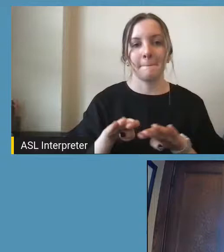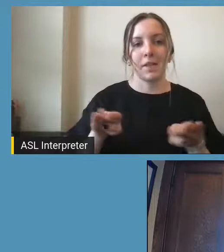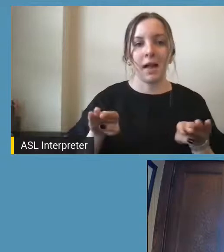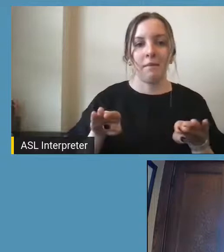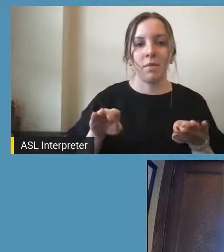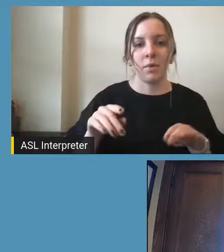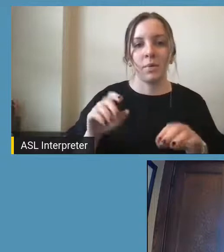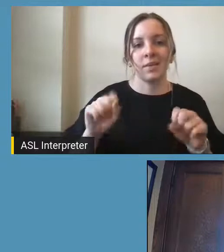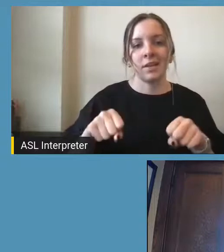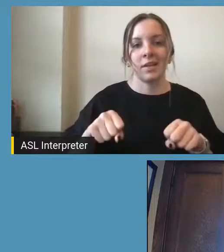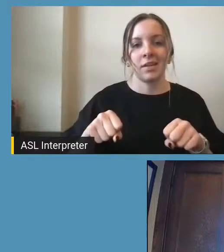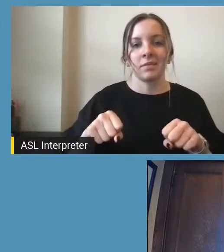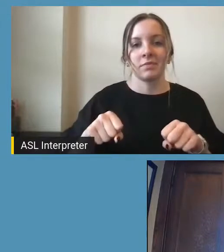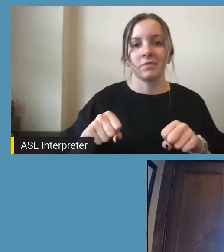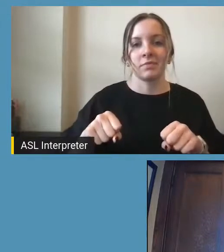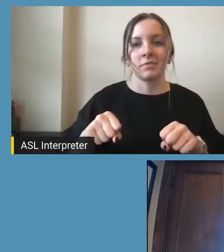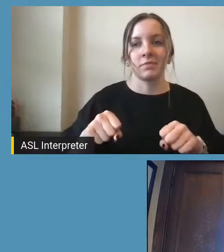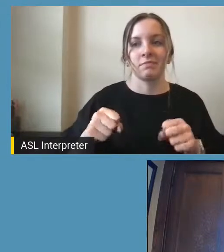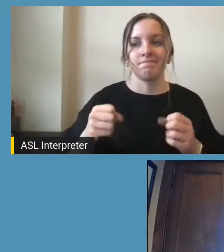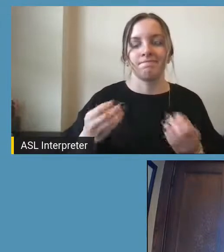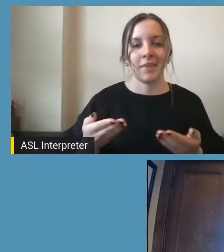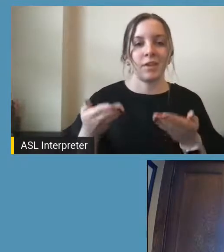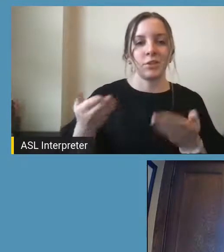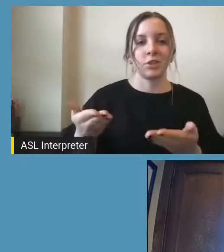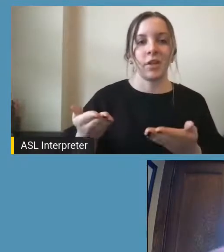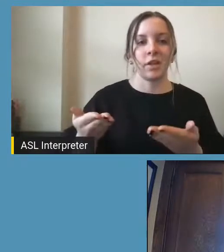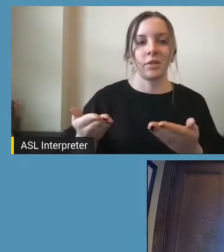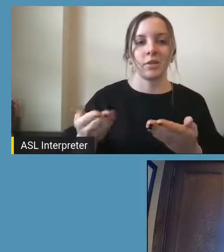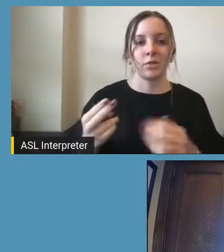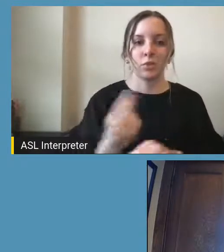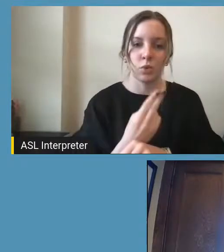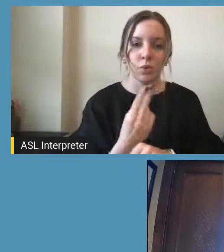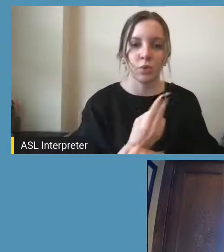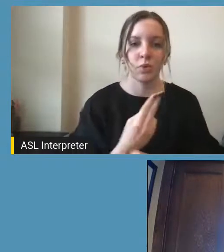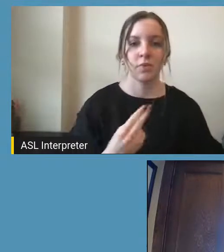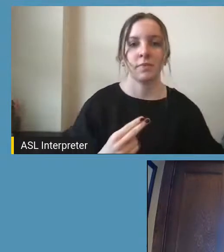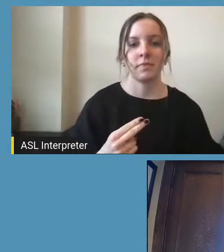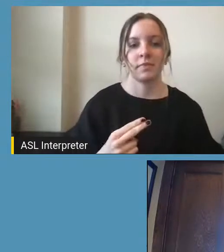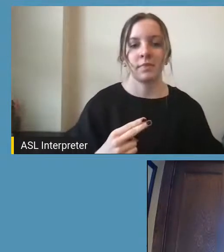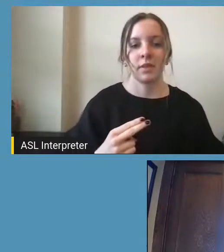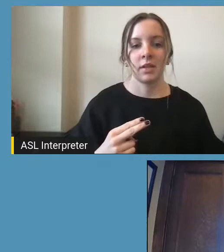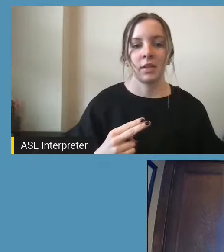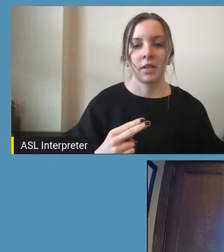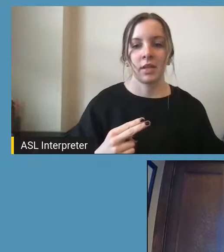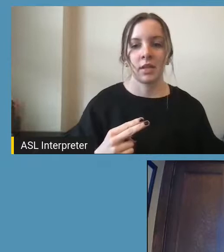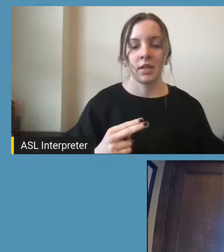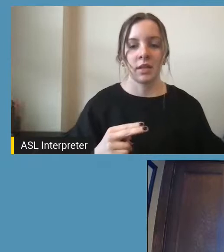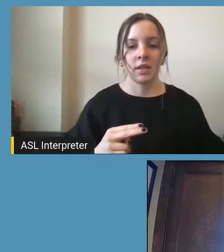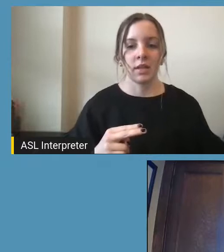Sketchfab? Sketchfab, but is that one? Yeah. How do you actually create the